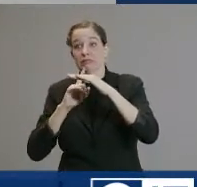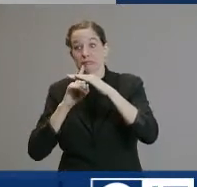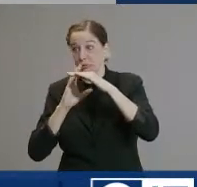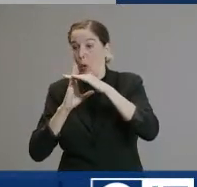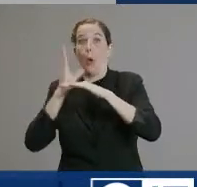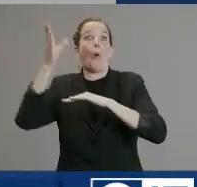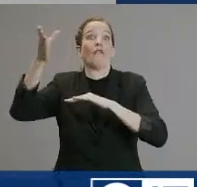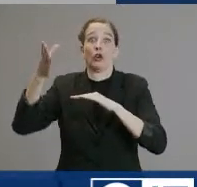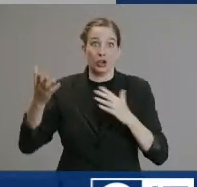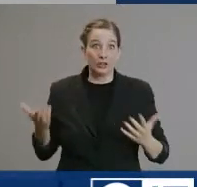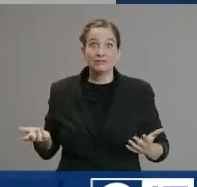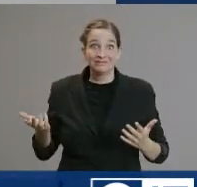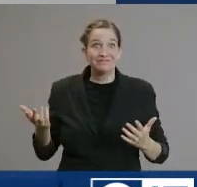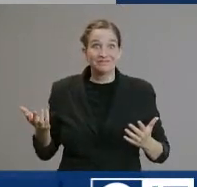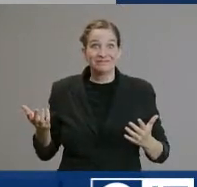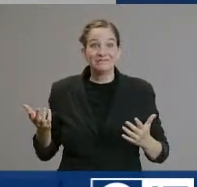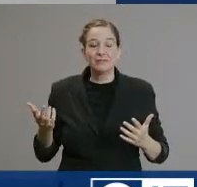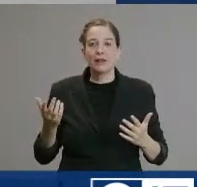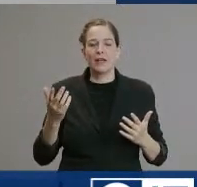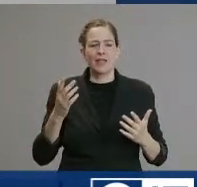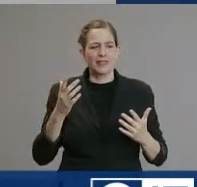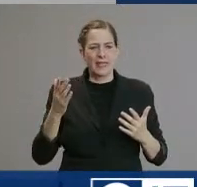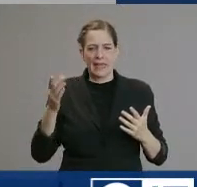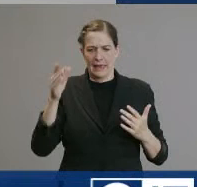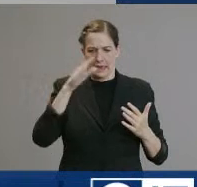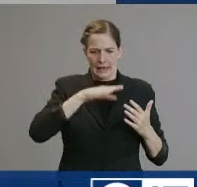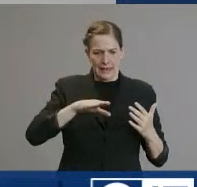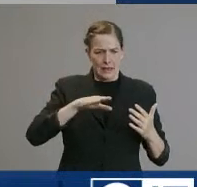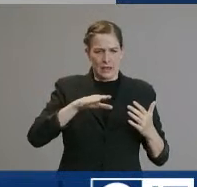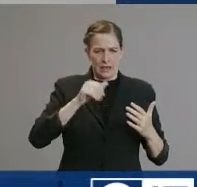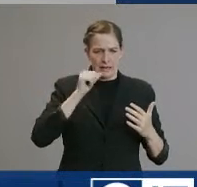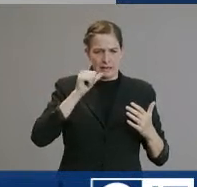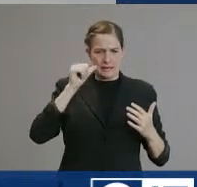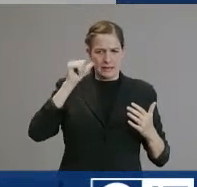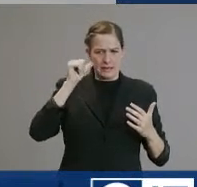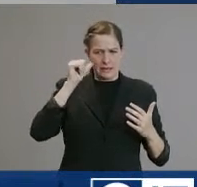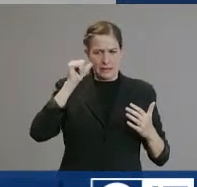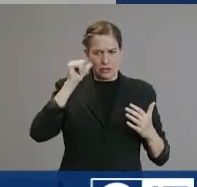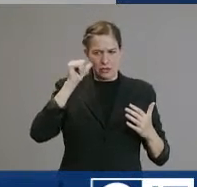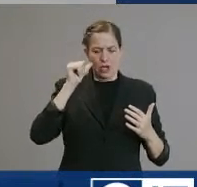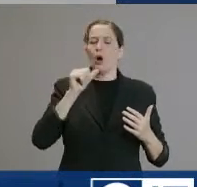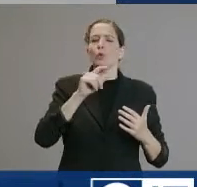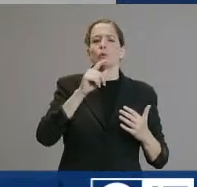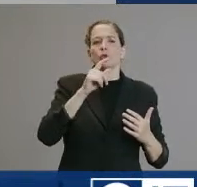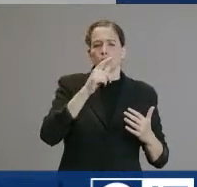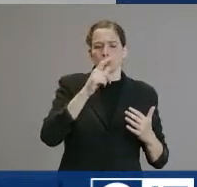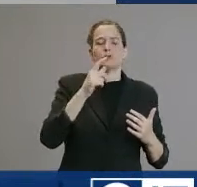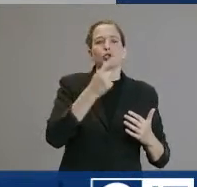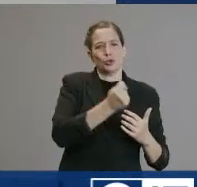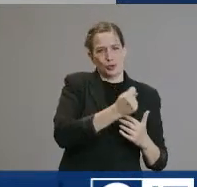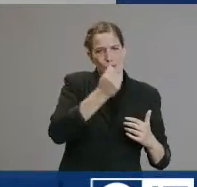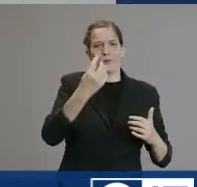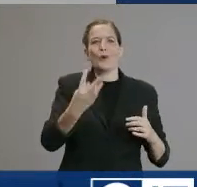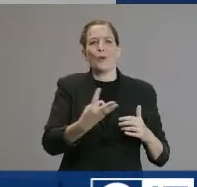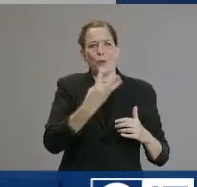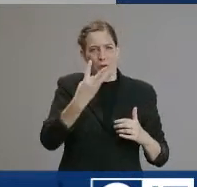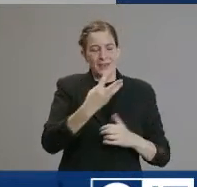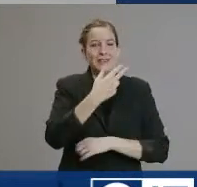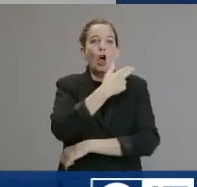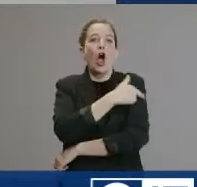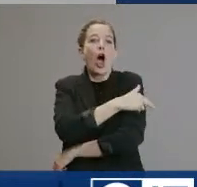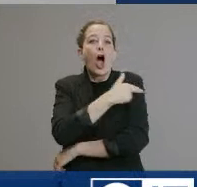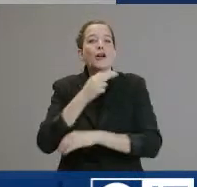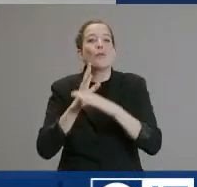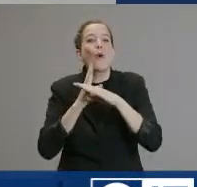Wednesday and Thursday, Tuesday and Wednesday, hospitals went over 80% of capacity according to your executive